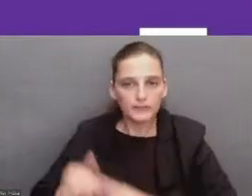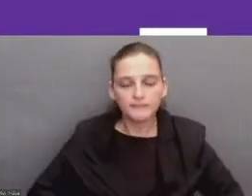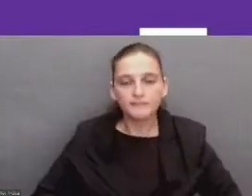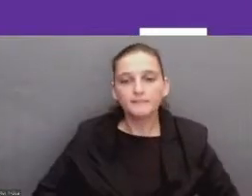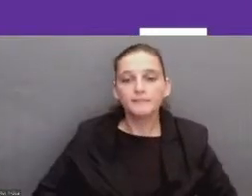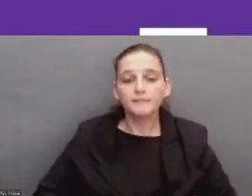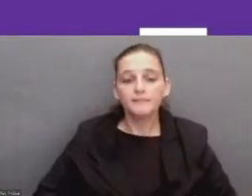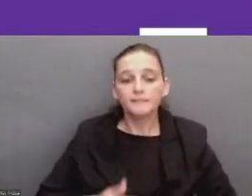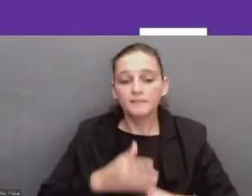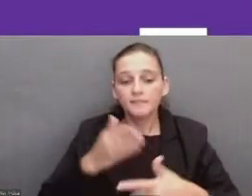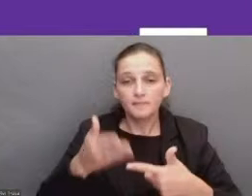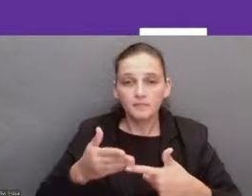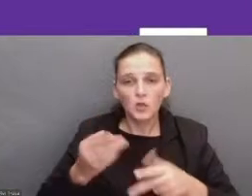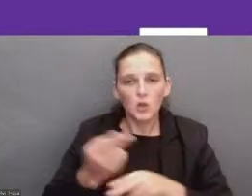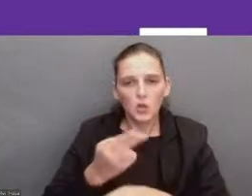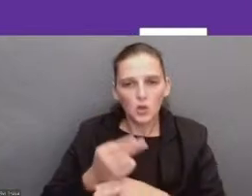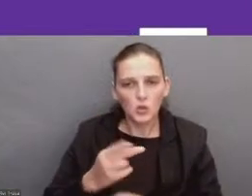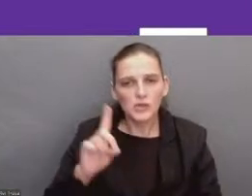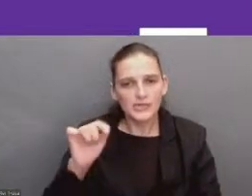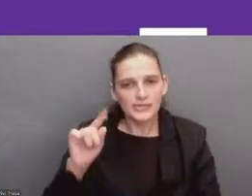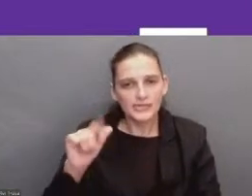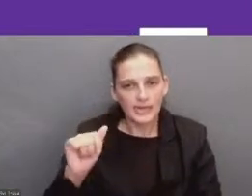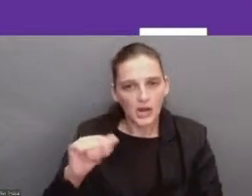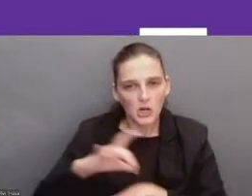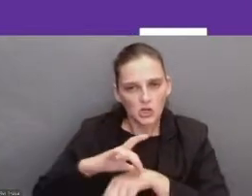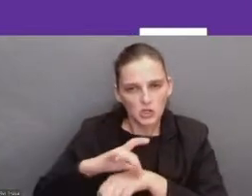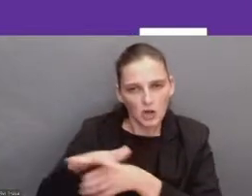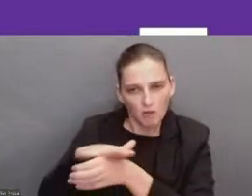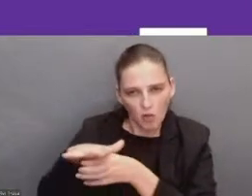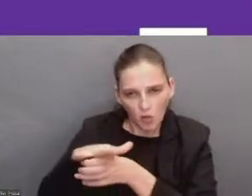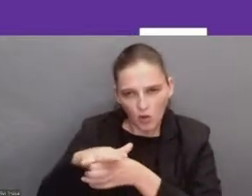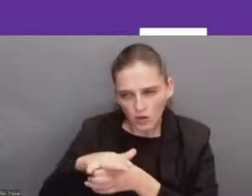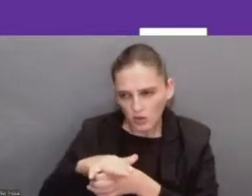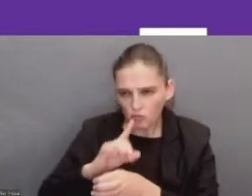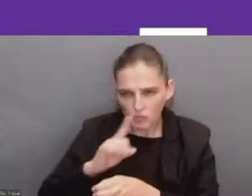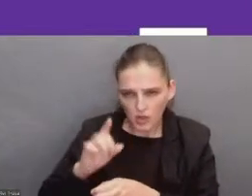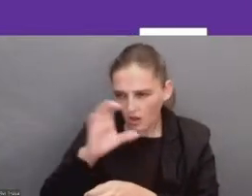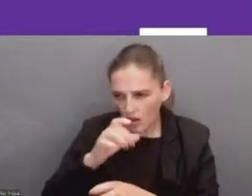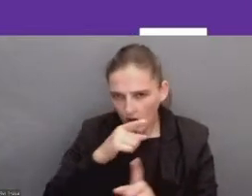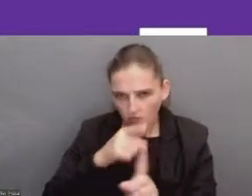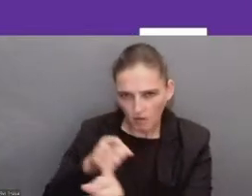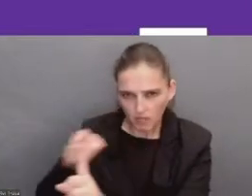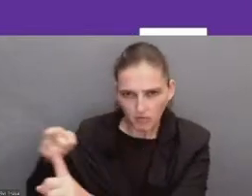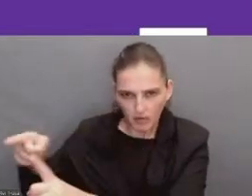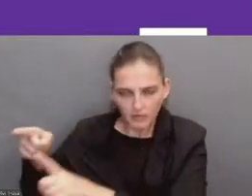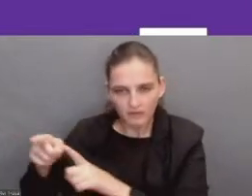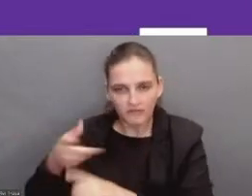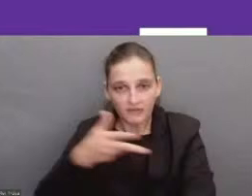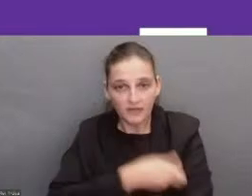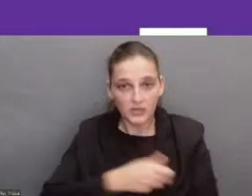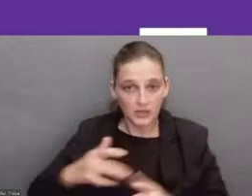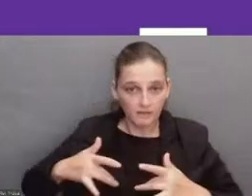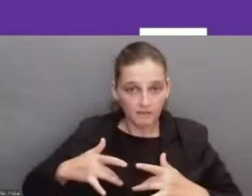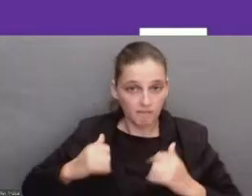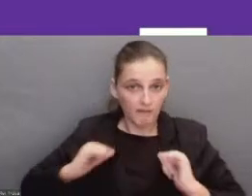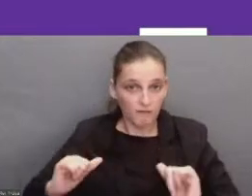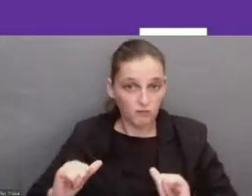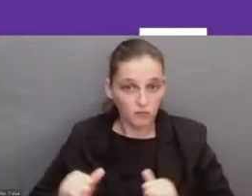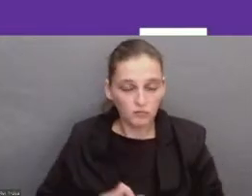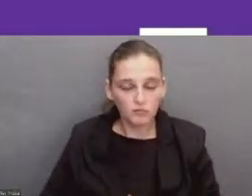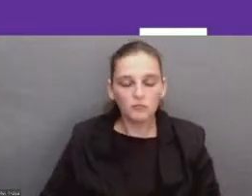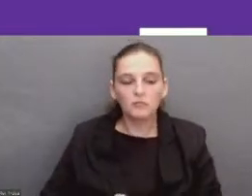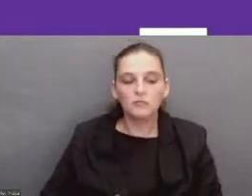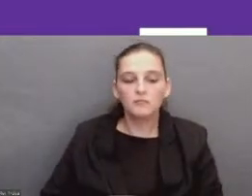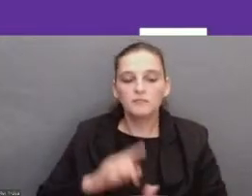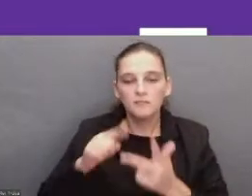data geographically to target and prioritize vaccination efforts. And third, request the